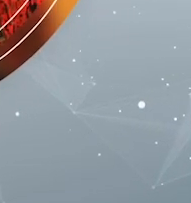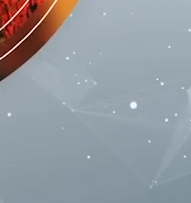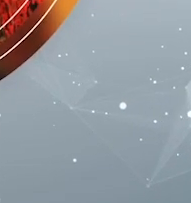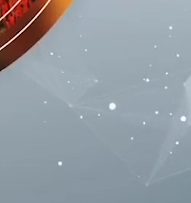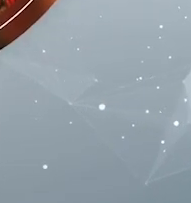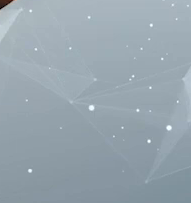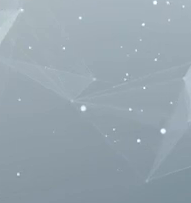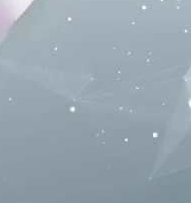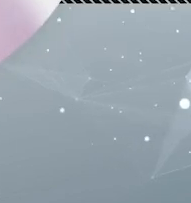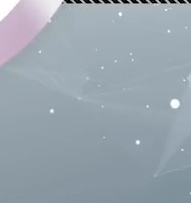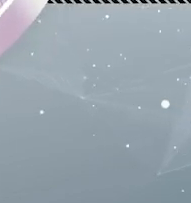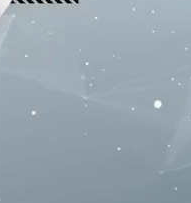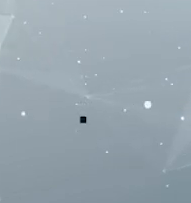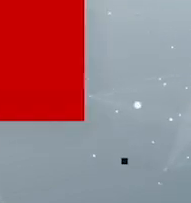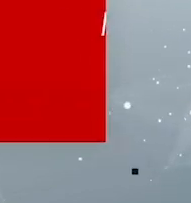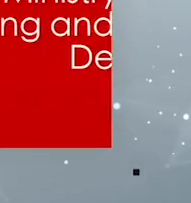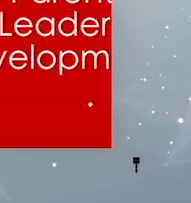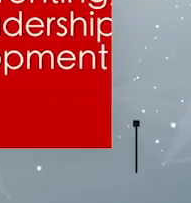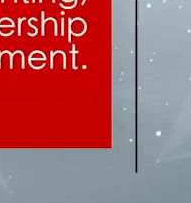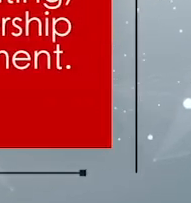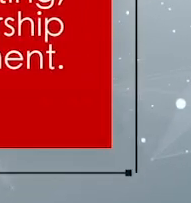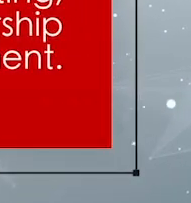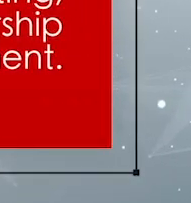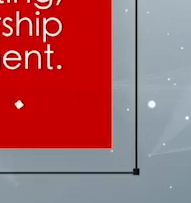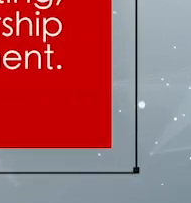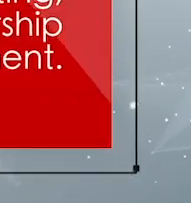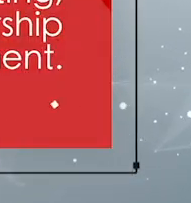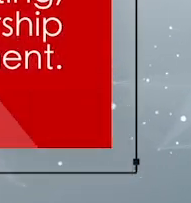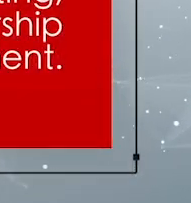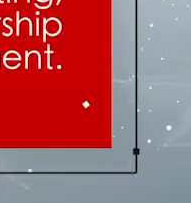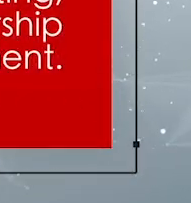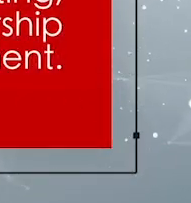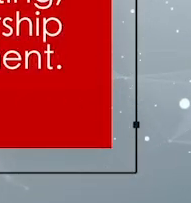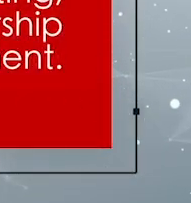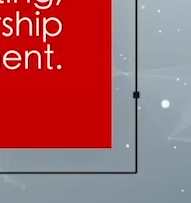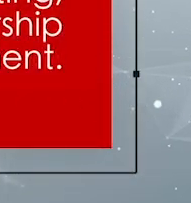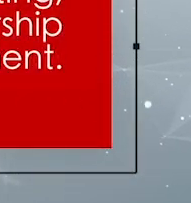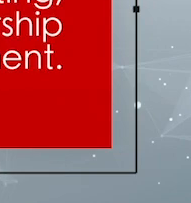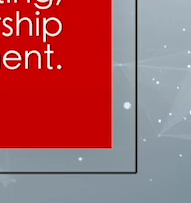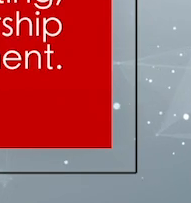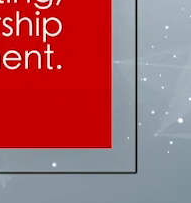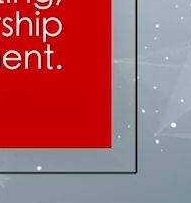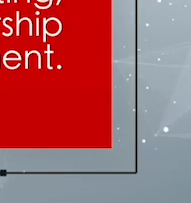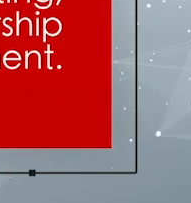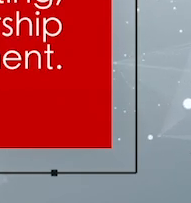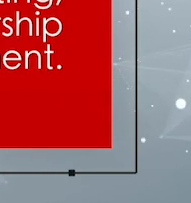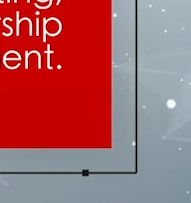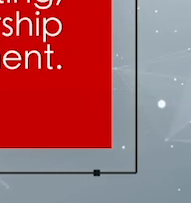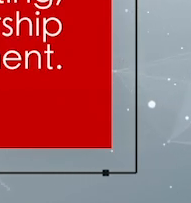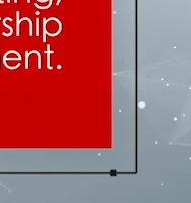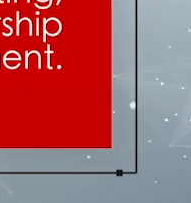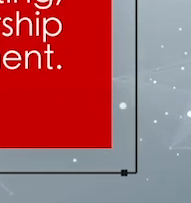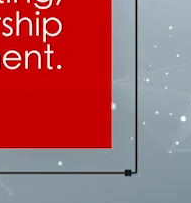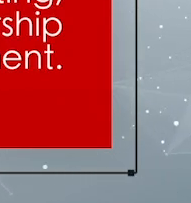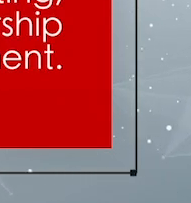Evangelical Students, and Dr. Stanley Mukolwe, the Director of Family Life Ministry at The Navigators in Africa, and a highly